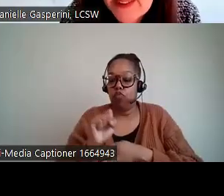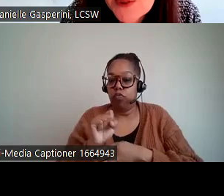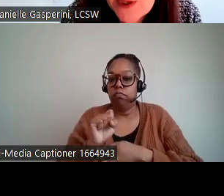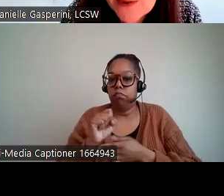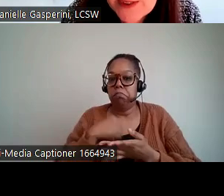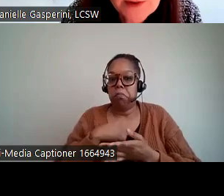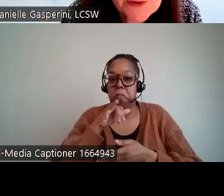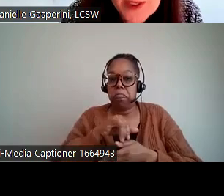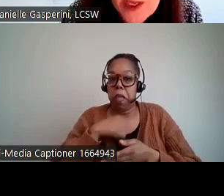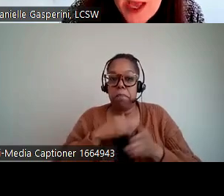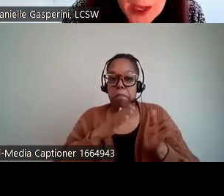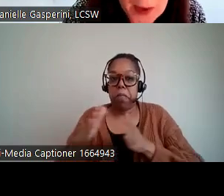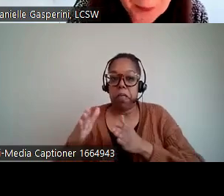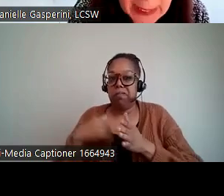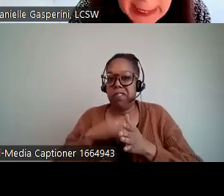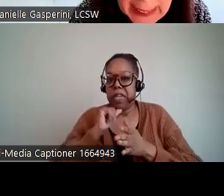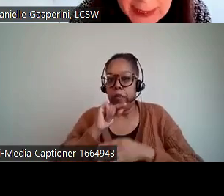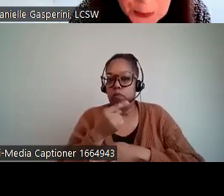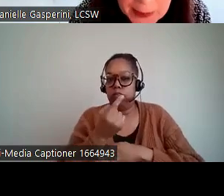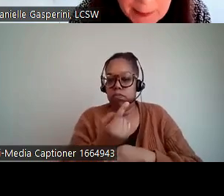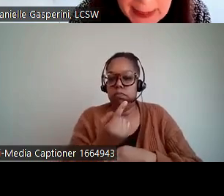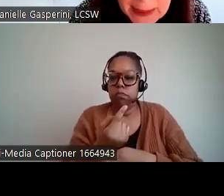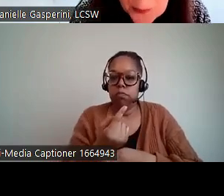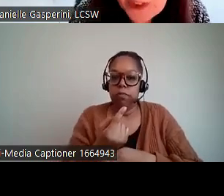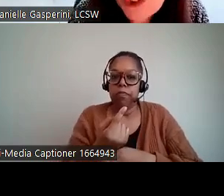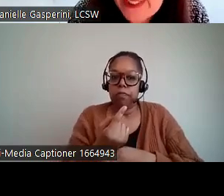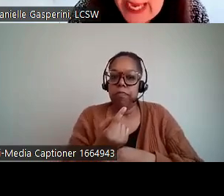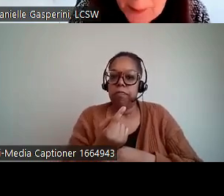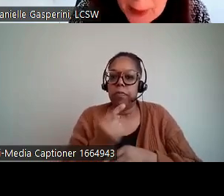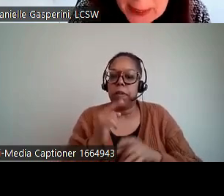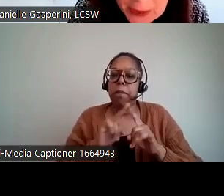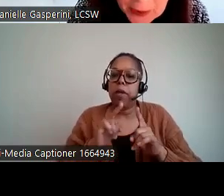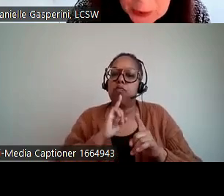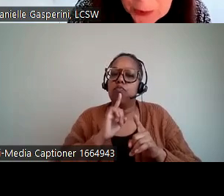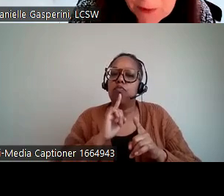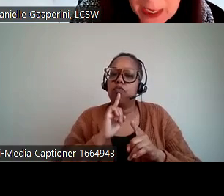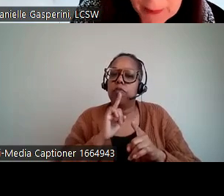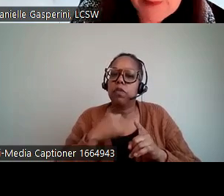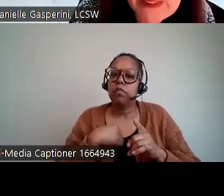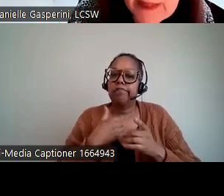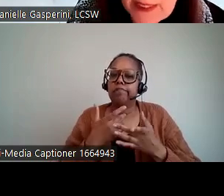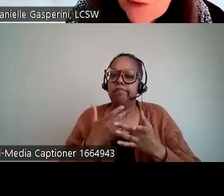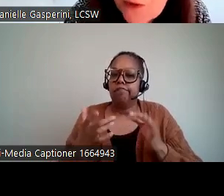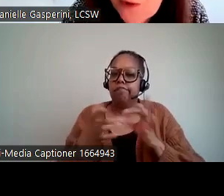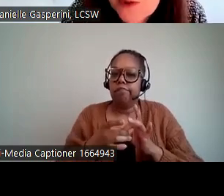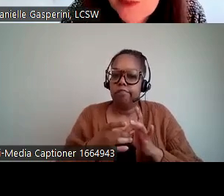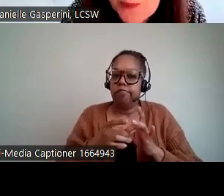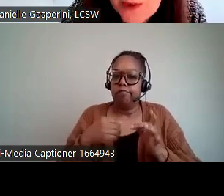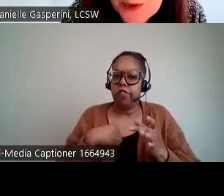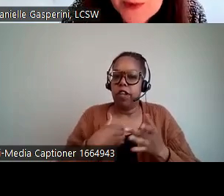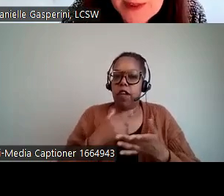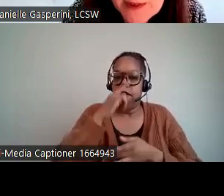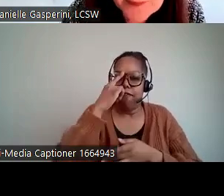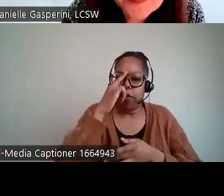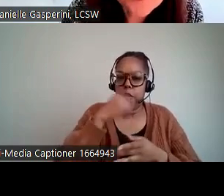be exhaustive. It's really meant to bridge the gap until the youth and family can be linked to further